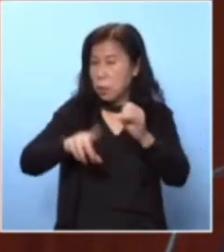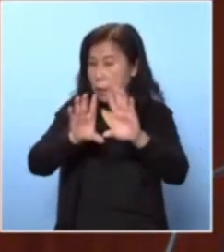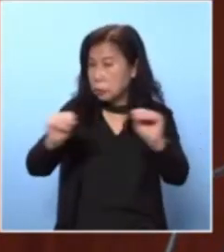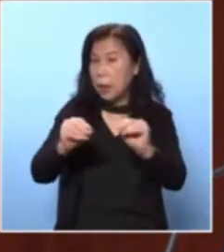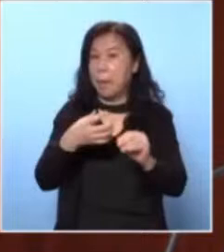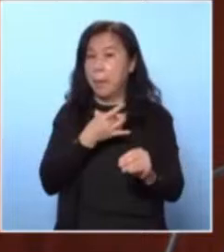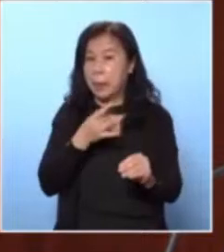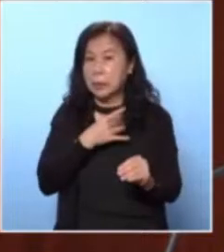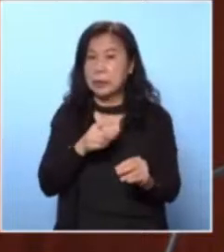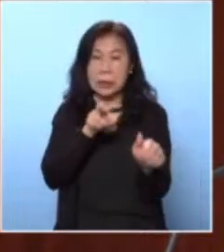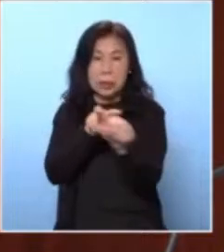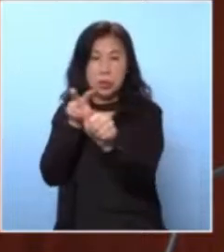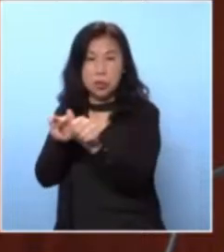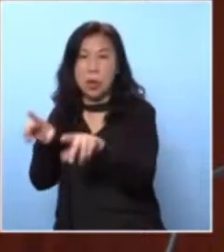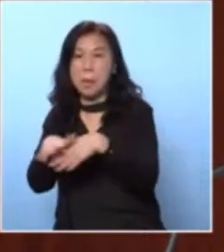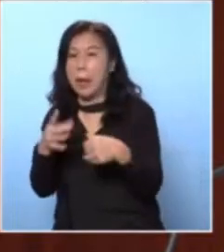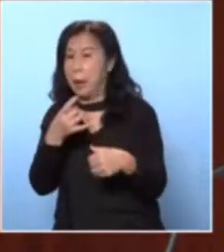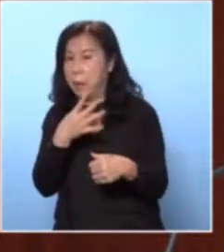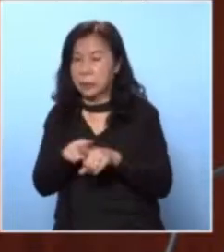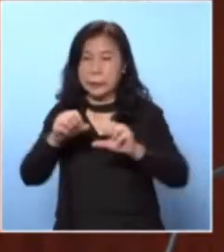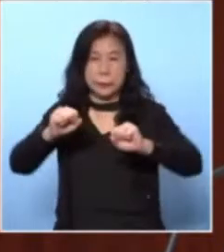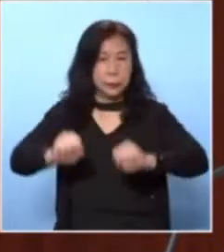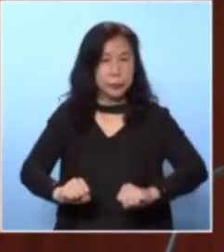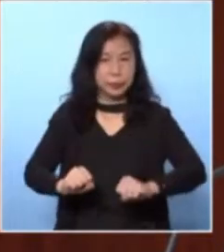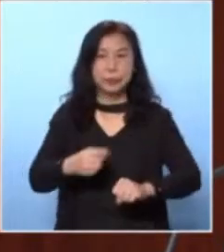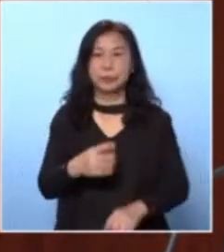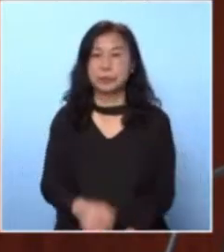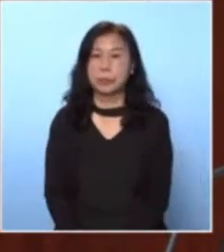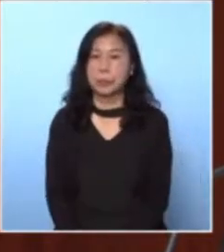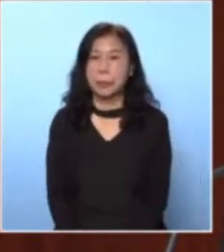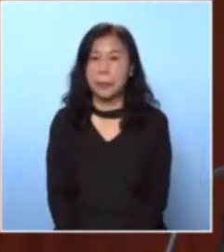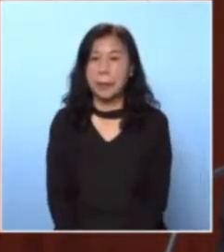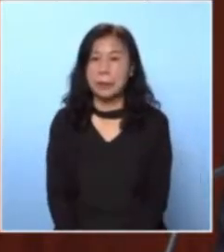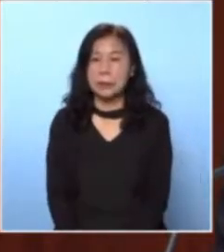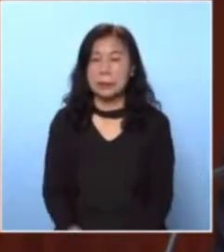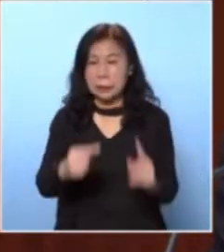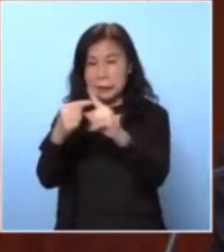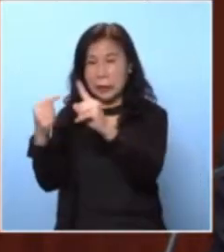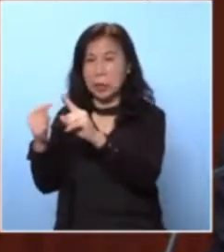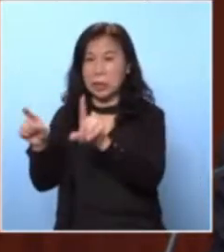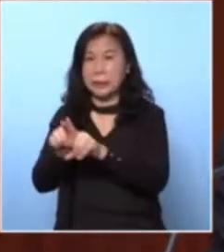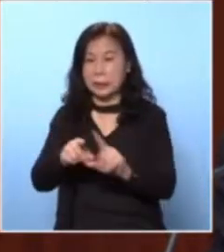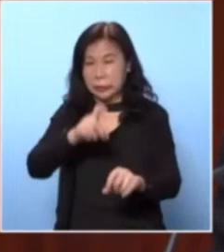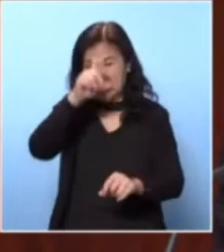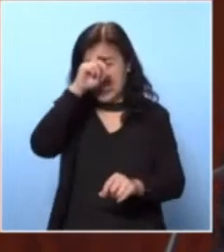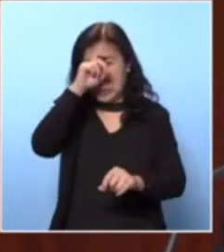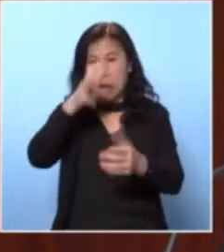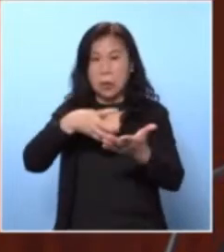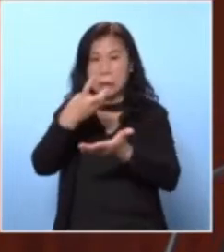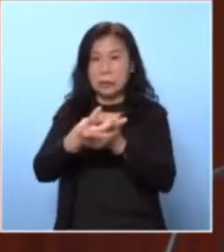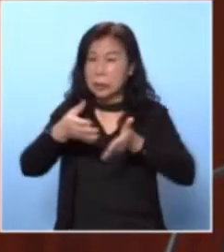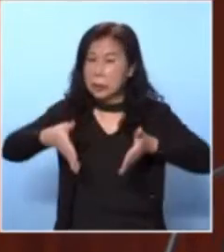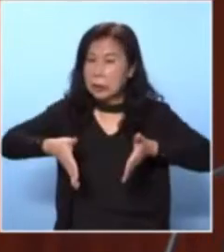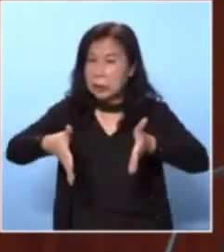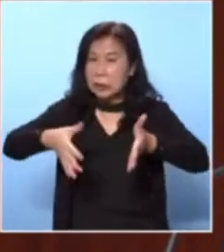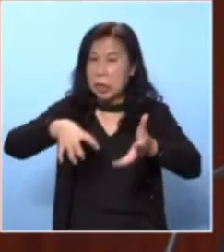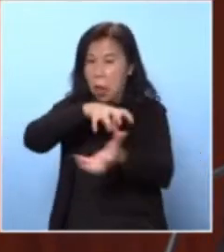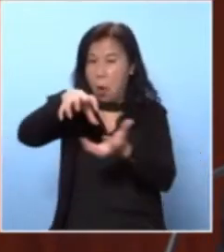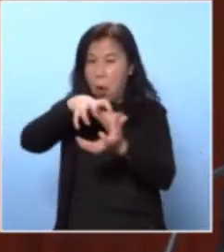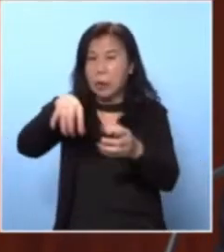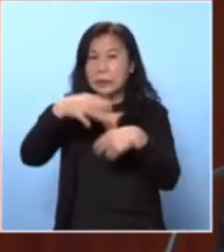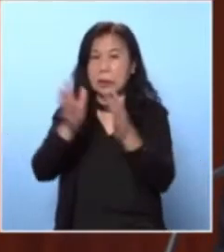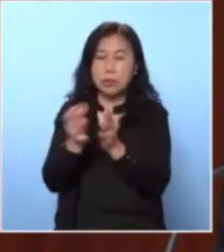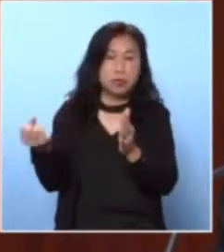not yet been eliminated, and the foundation of orderly governance needs to be fortified. We must stay vigilant against the